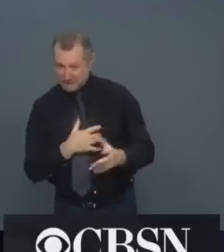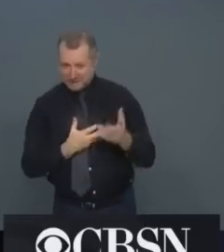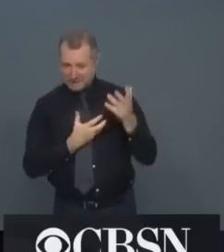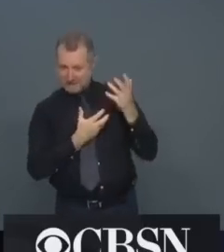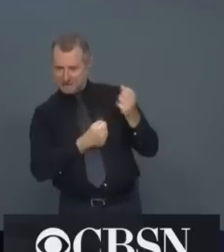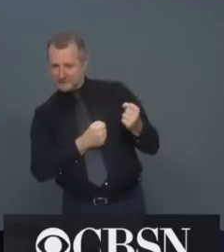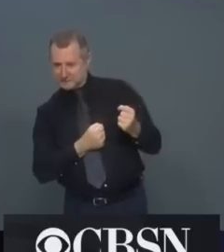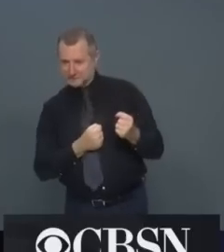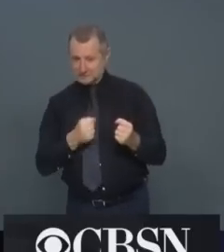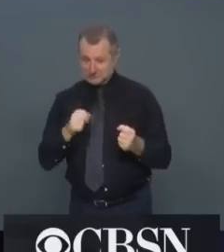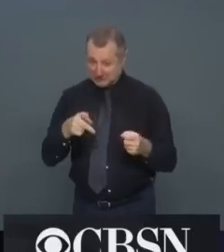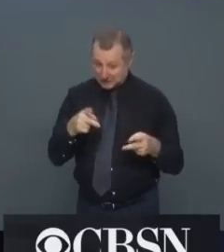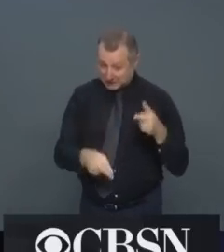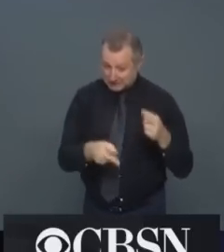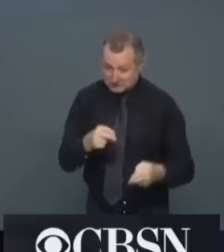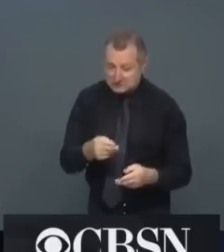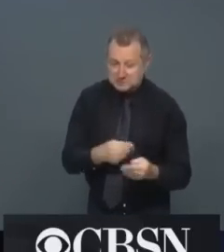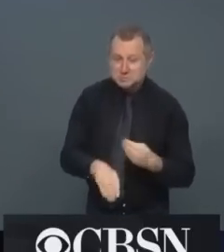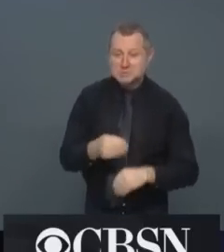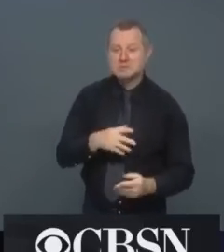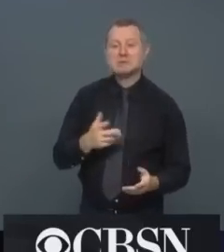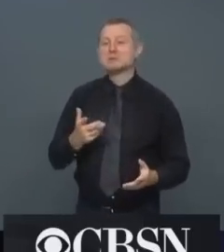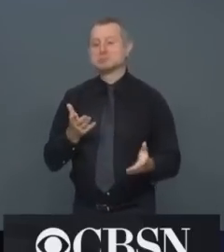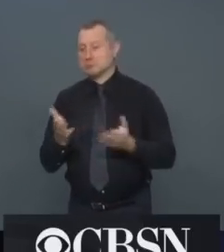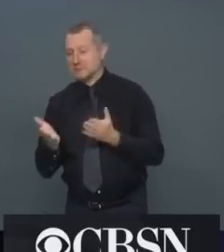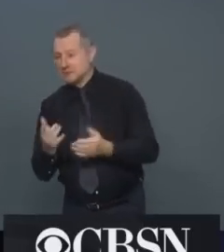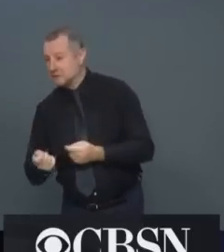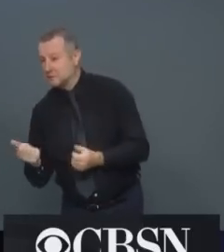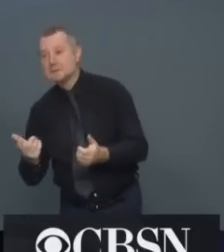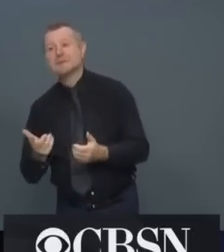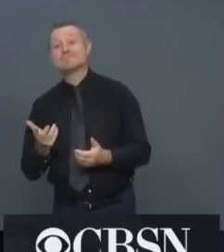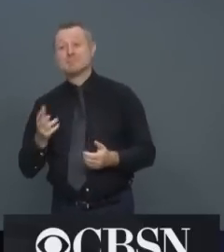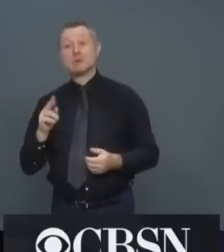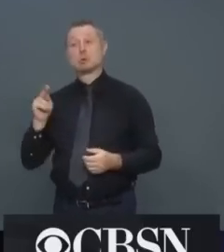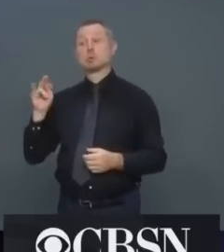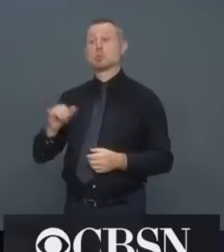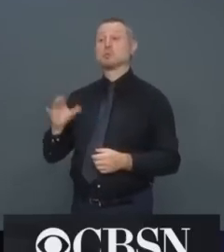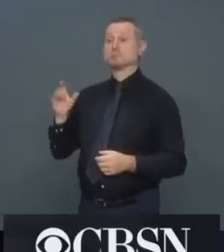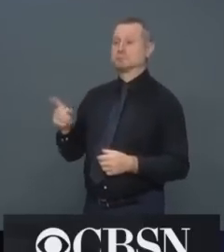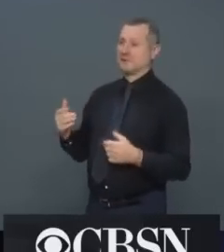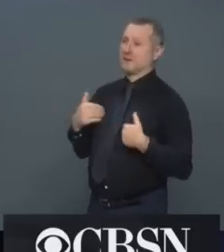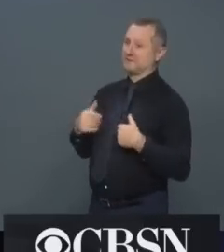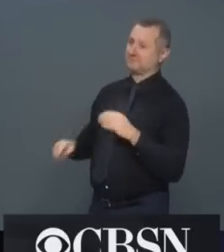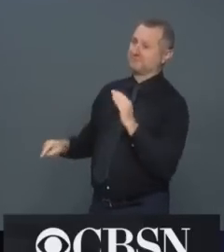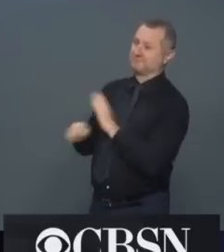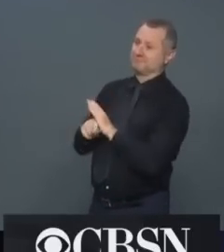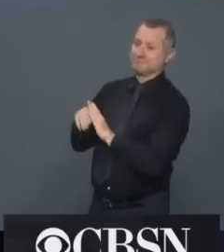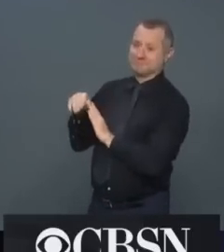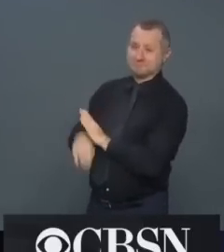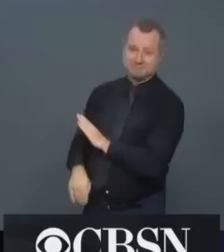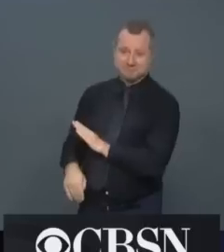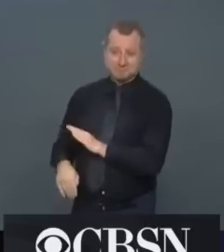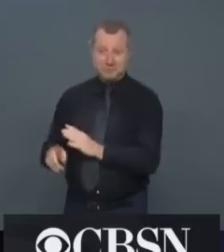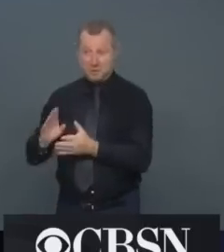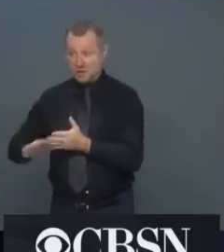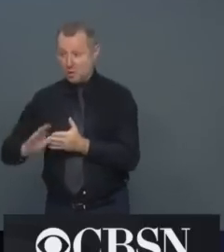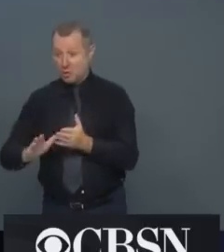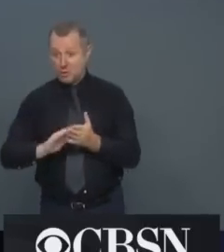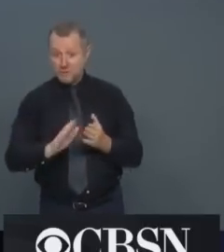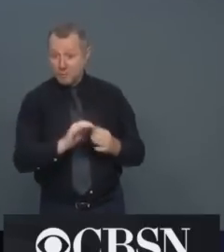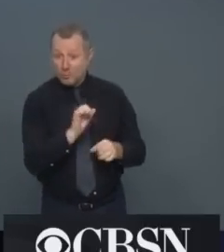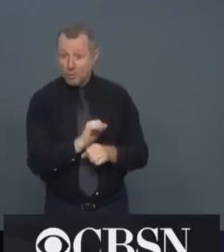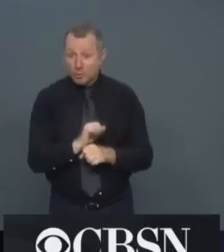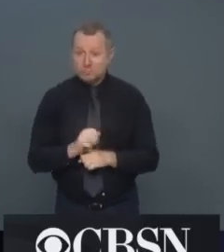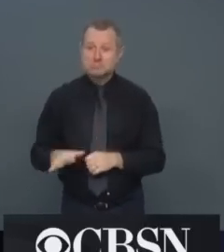right? New York City has a shortfall. We're going to have to lay off workers. Well, you're not giving some